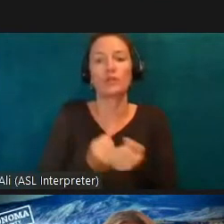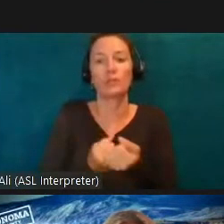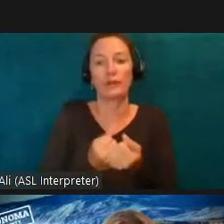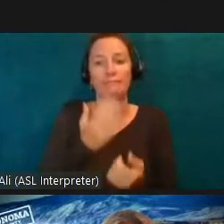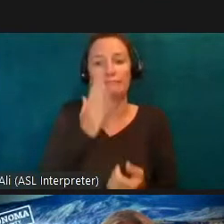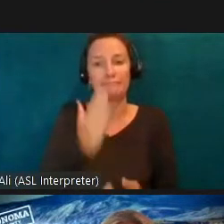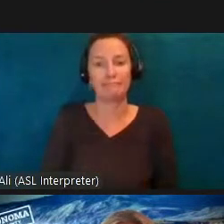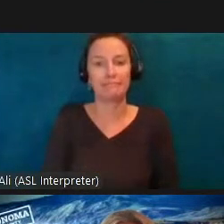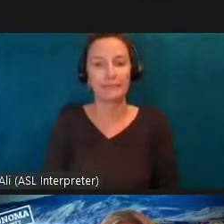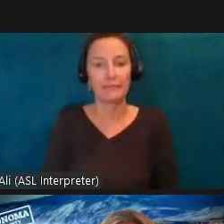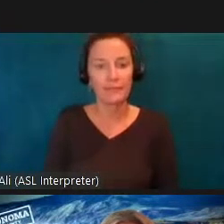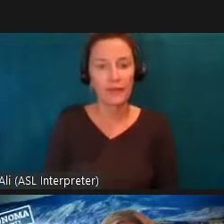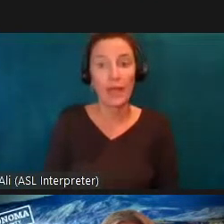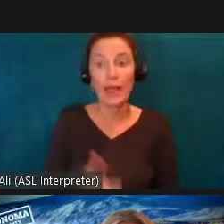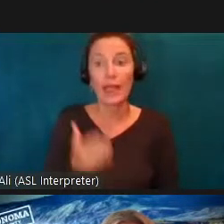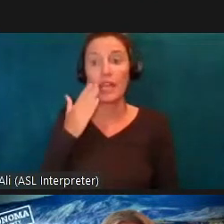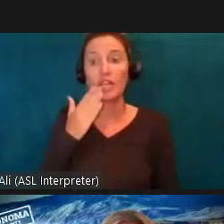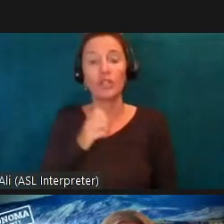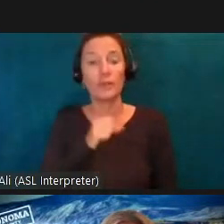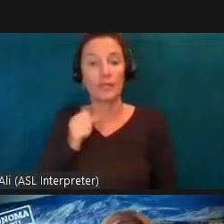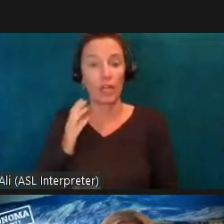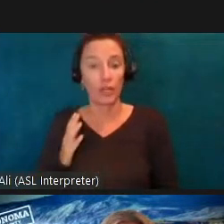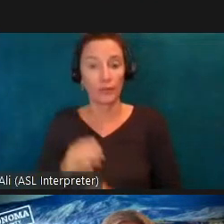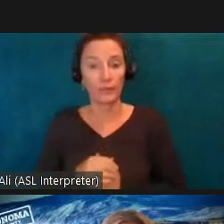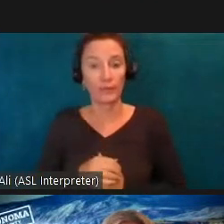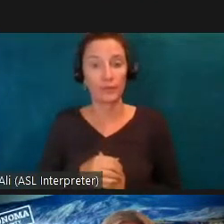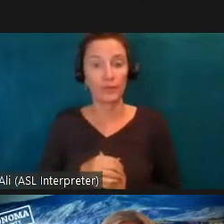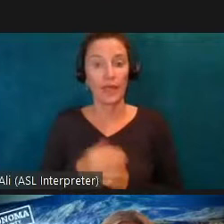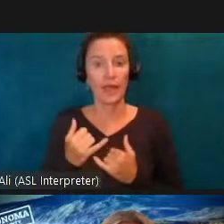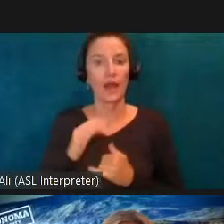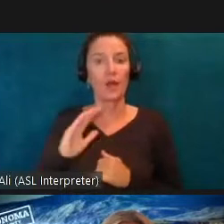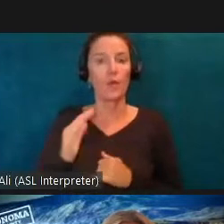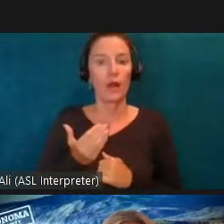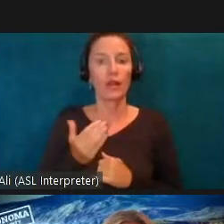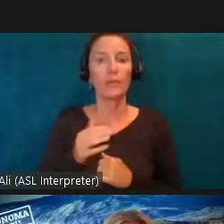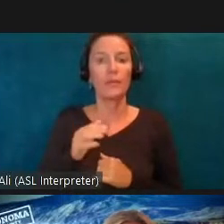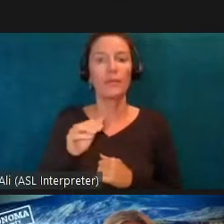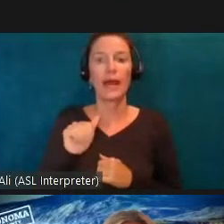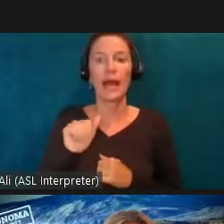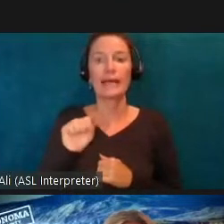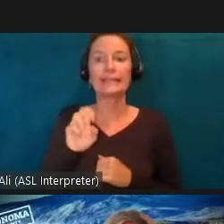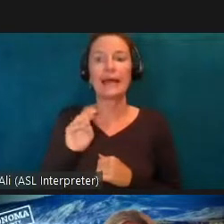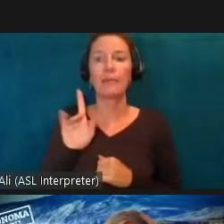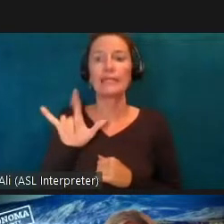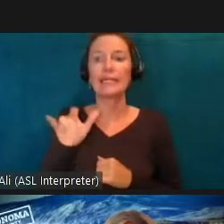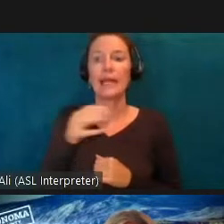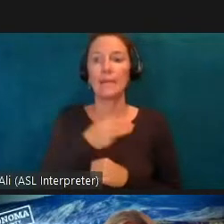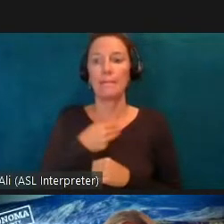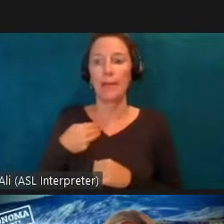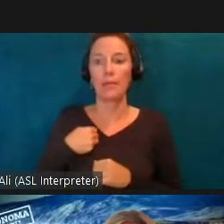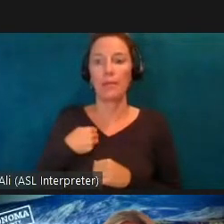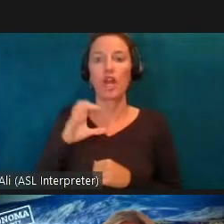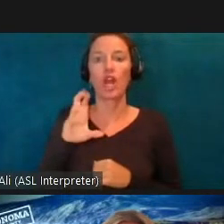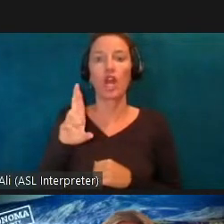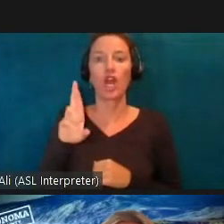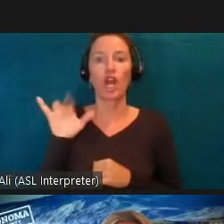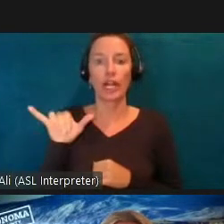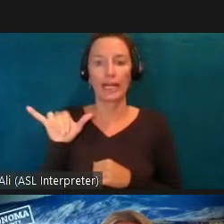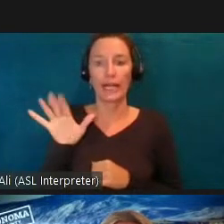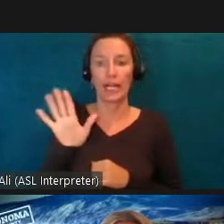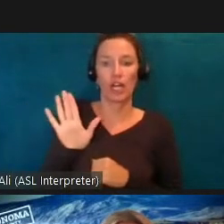Thank you, Senator. And yes, we want to welcome Assembly Member Cecilia Aguiar-Curry, whose district